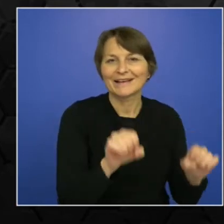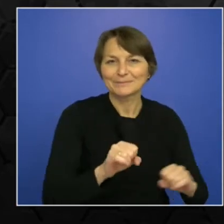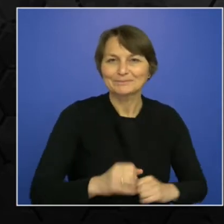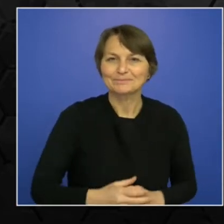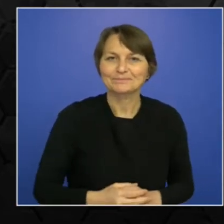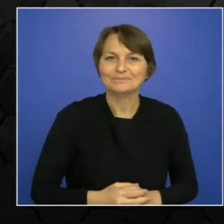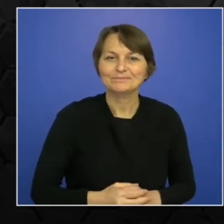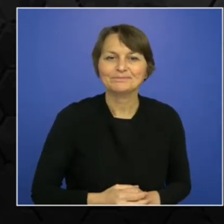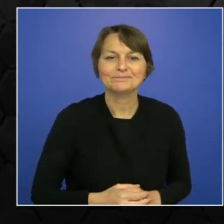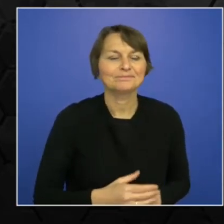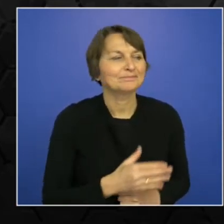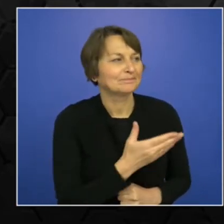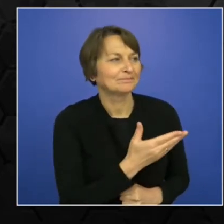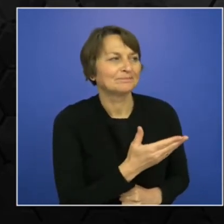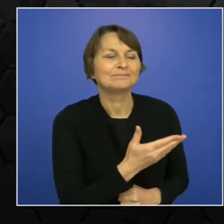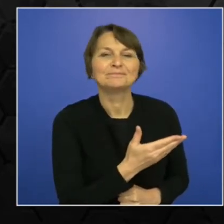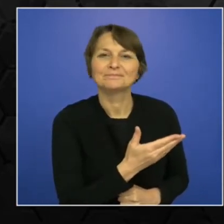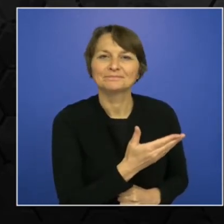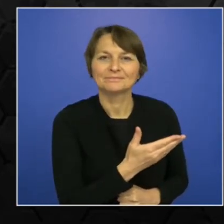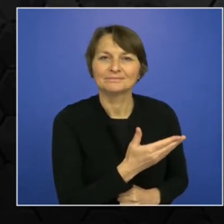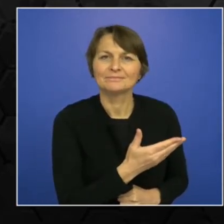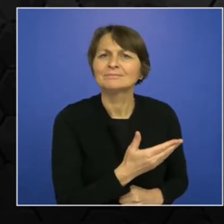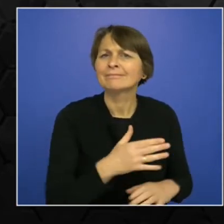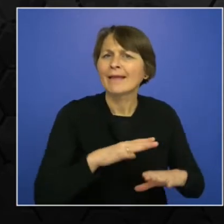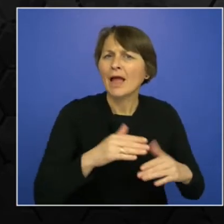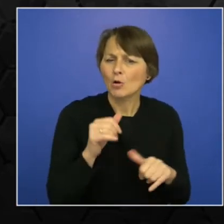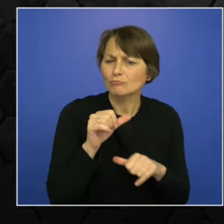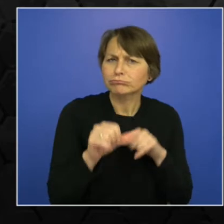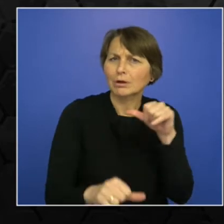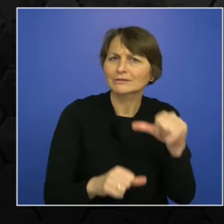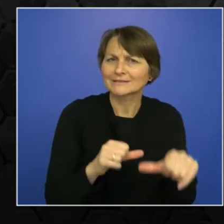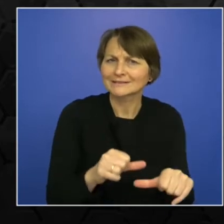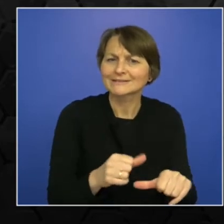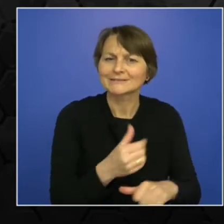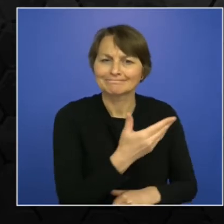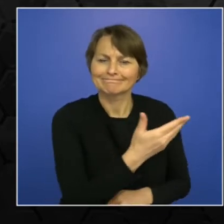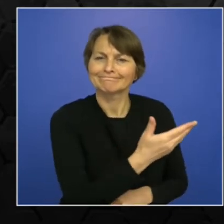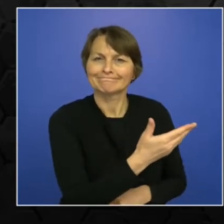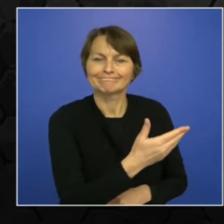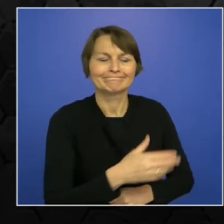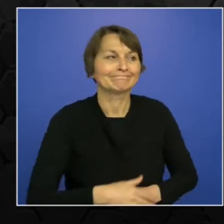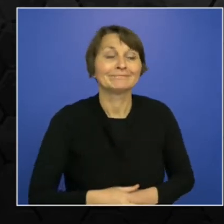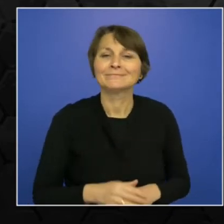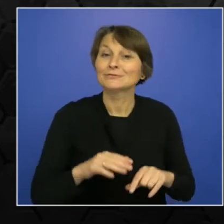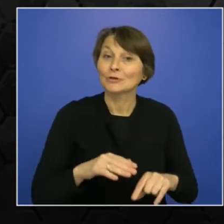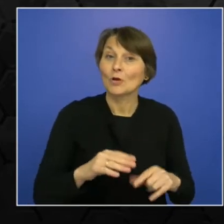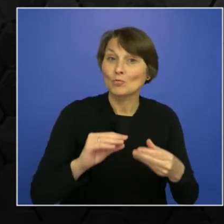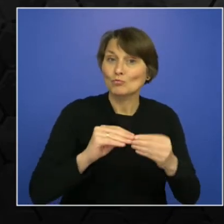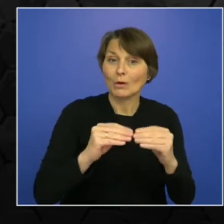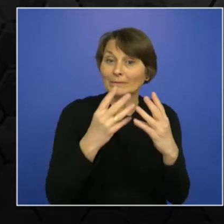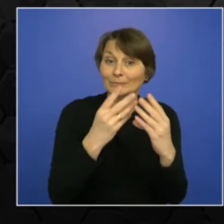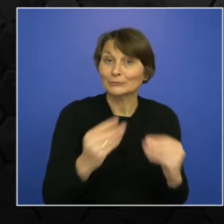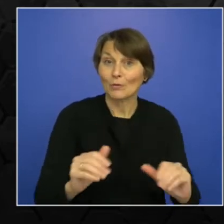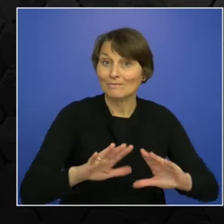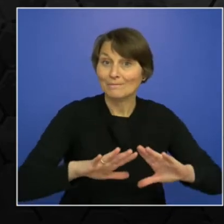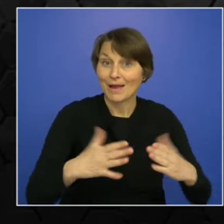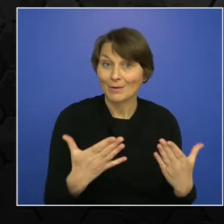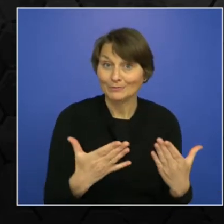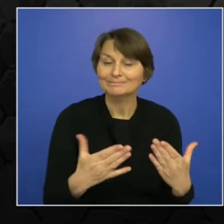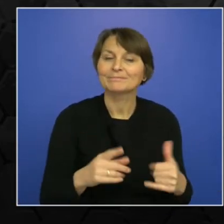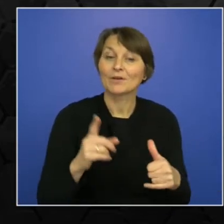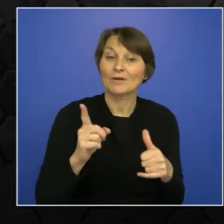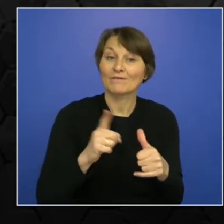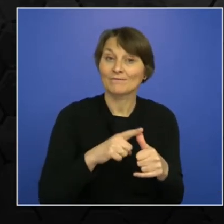here's an overview of the machine learning process that used to solve problems. The first step is collect and prepare the